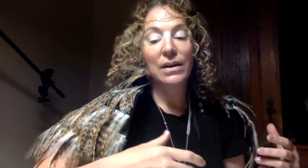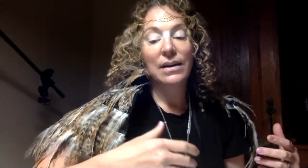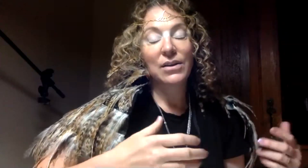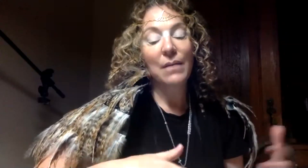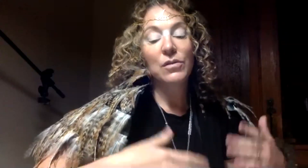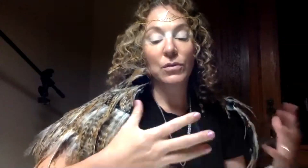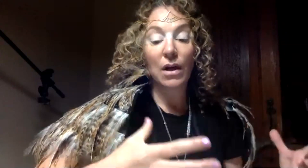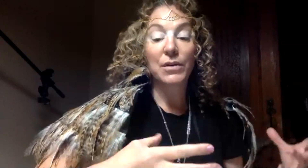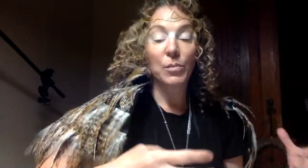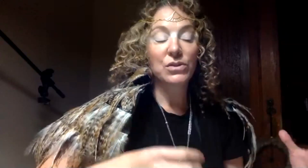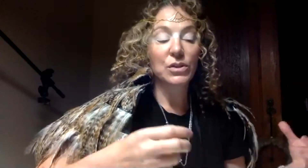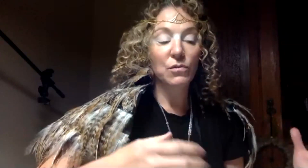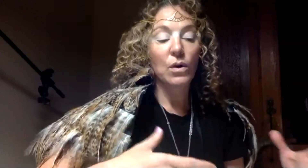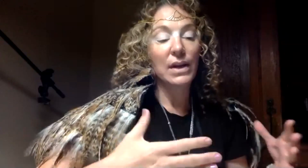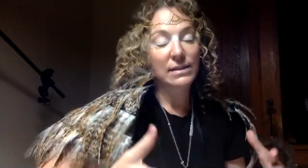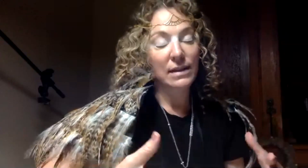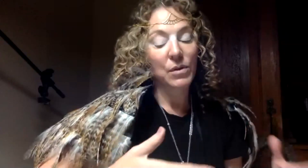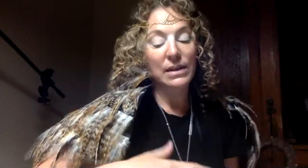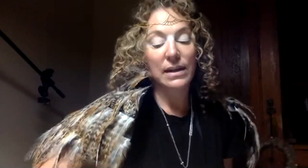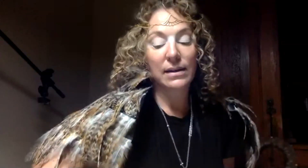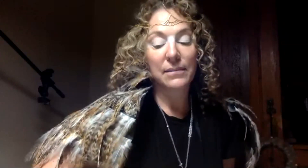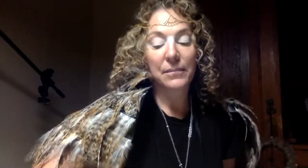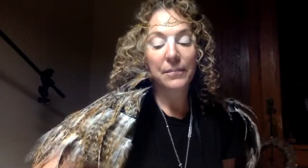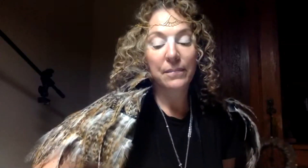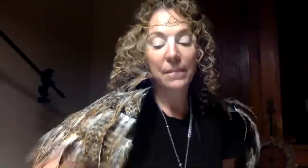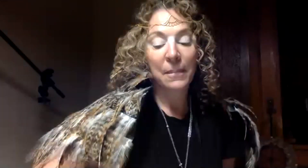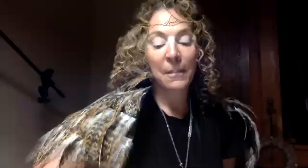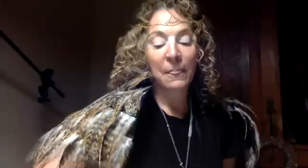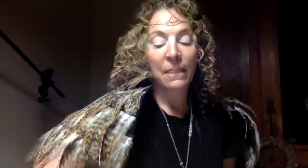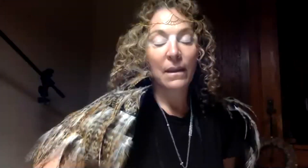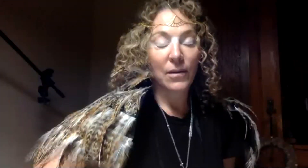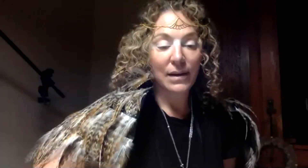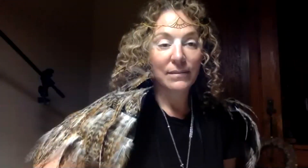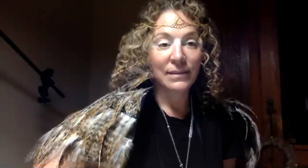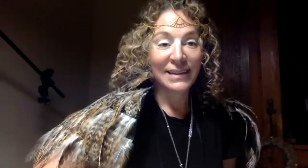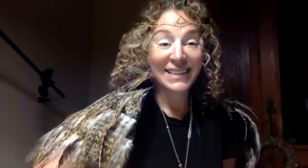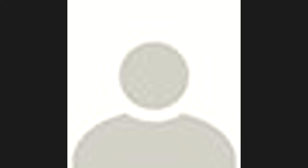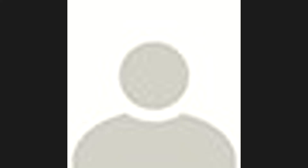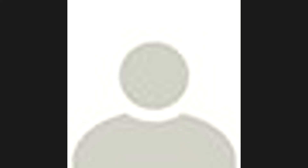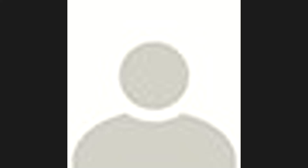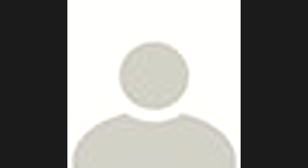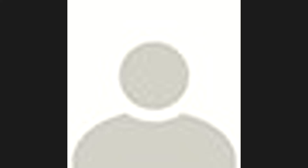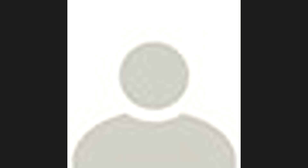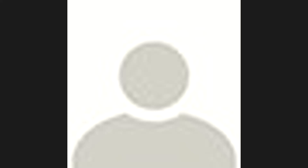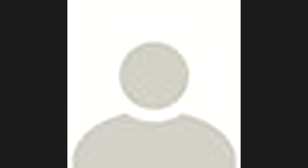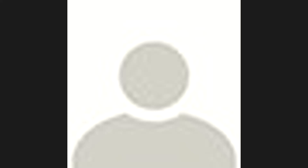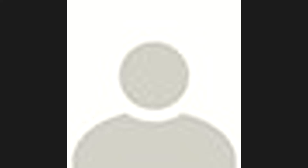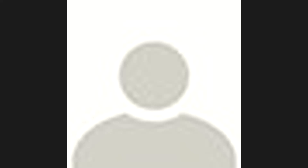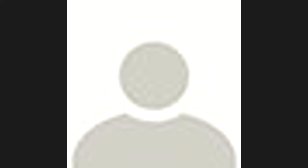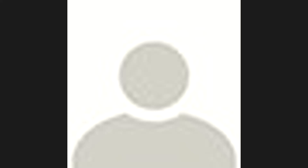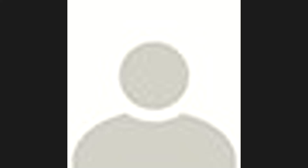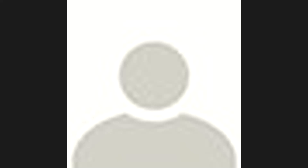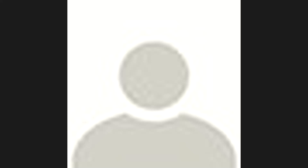for, and your depths of your love and your emotions for the next step you need to take. Okay. Thank you. That makes a lot of